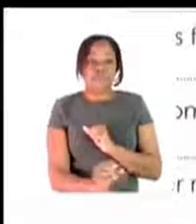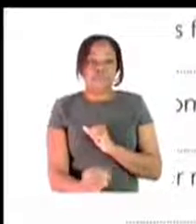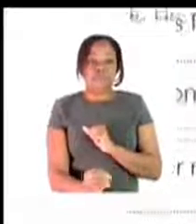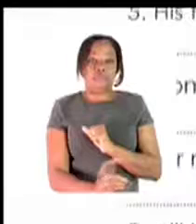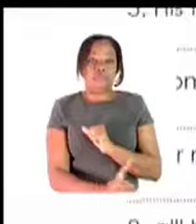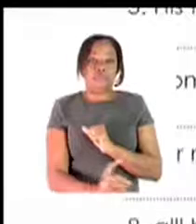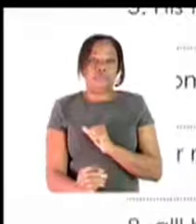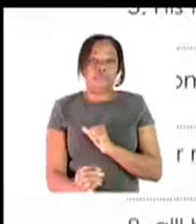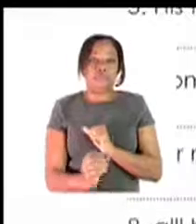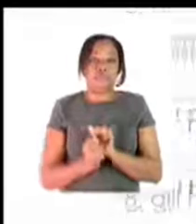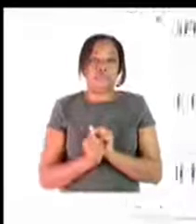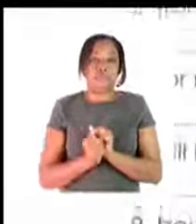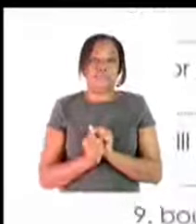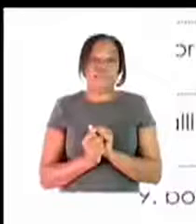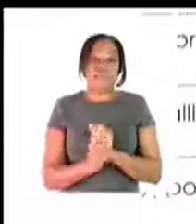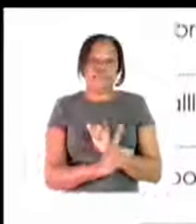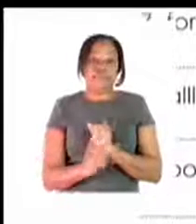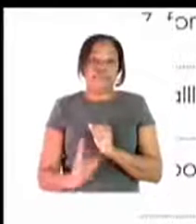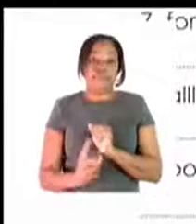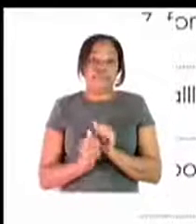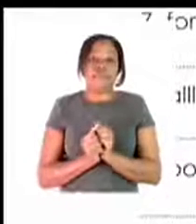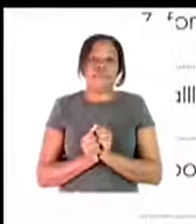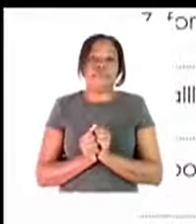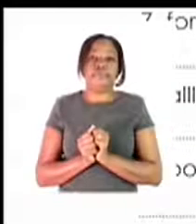11, and I will check your answers.